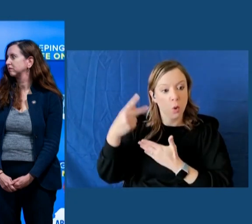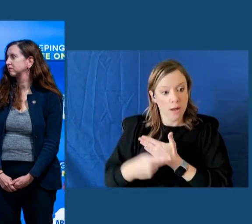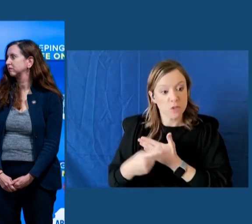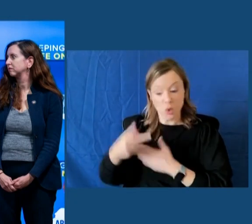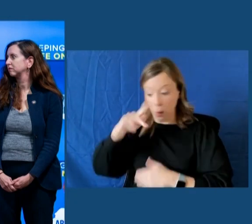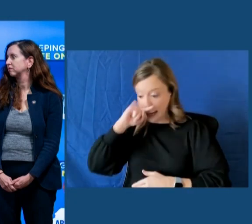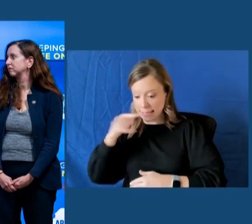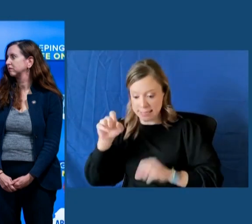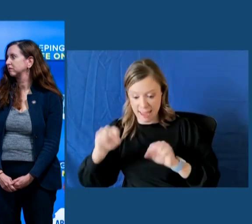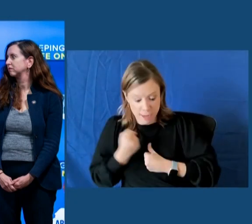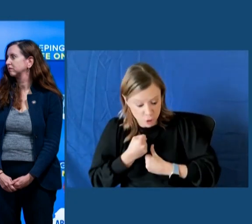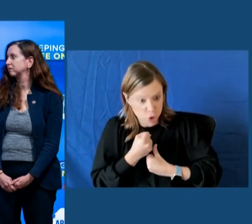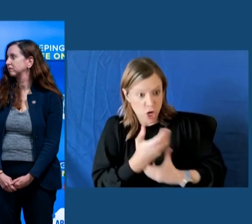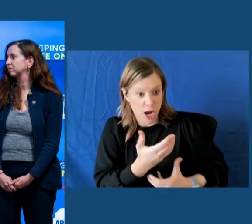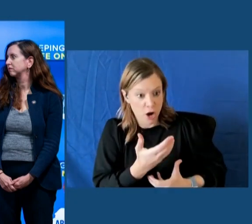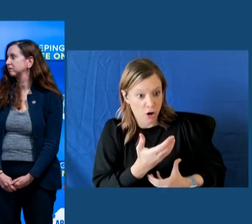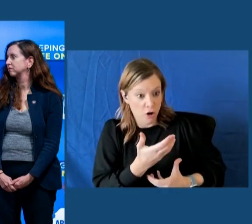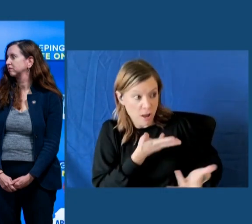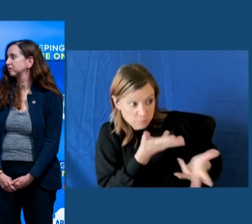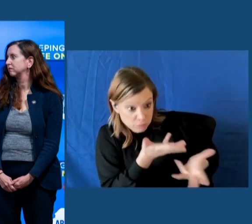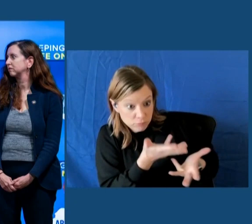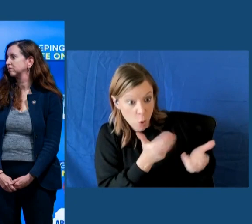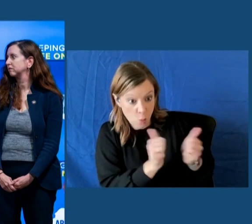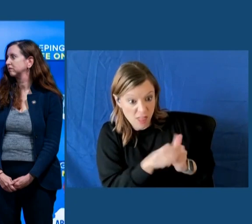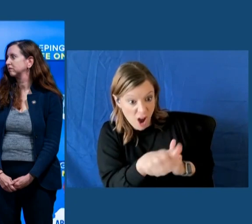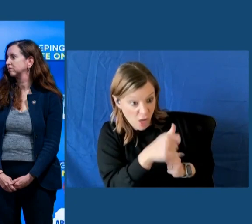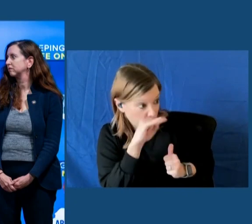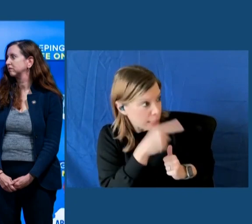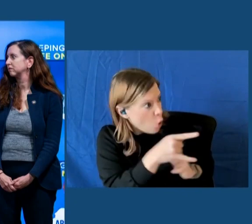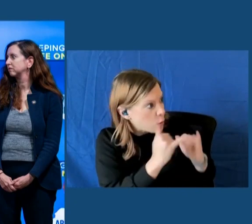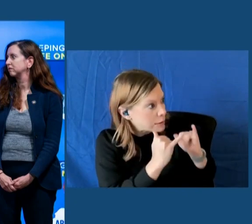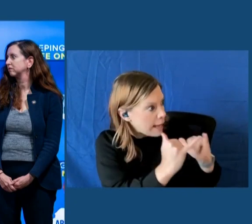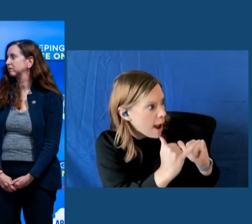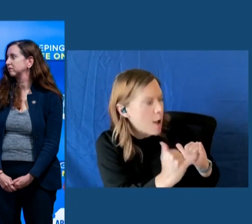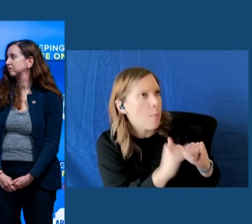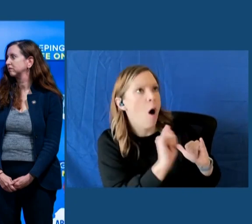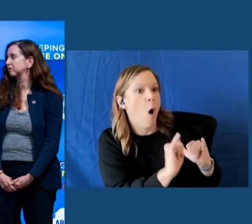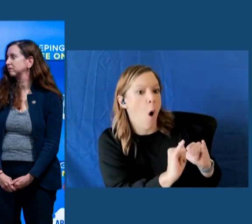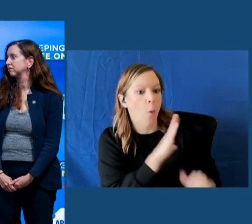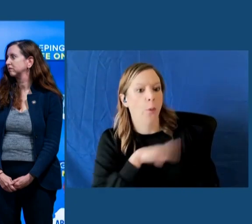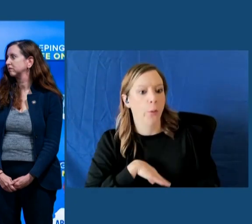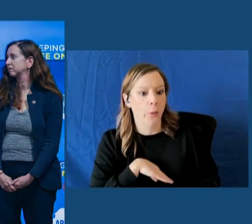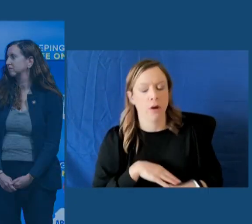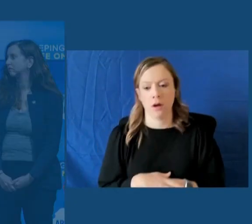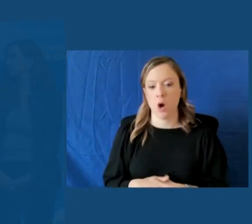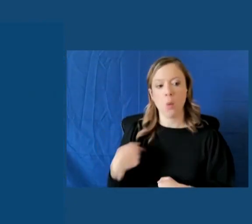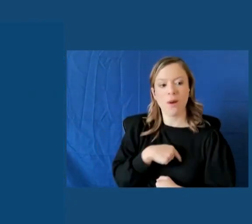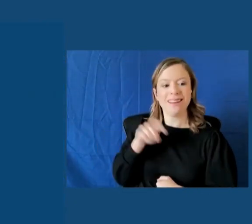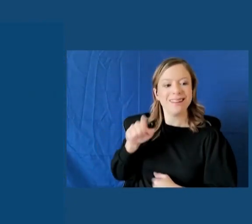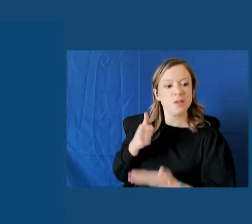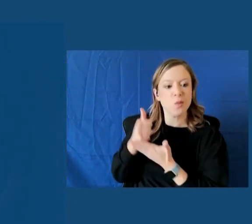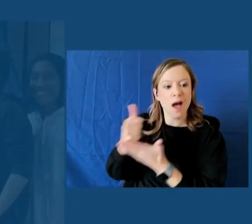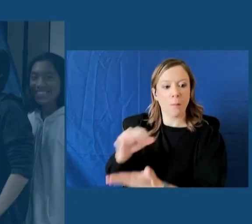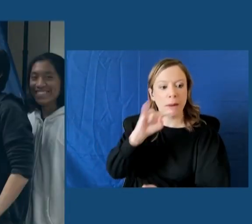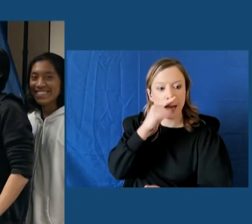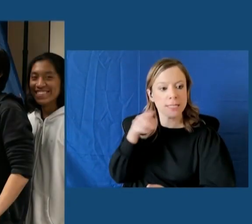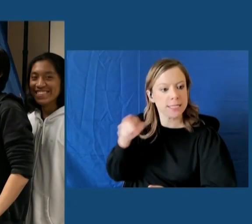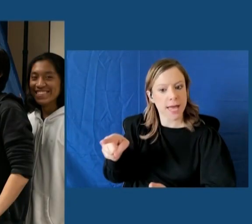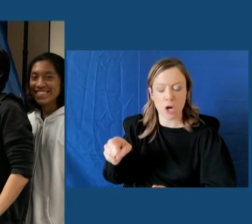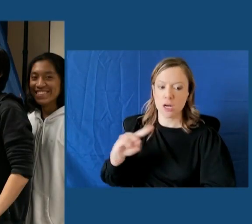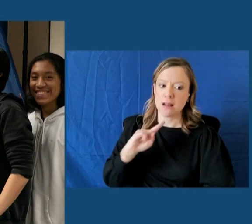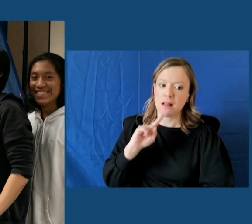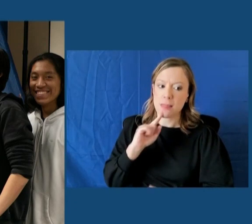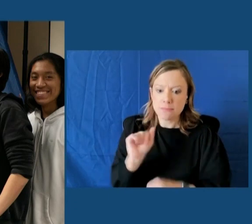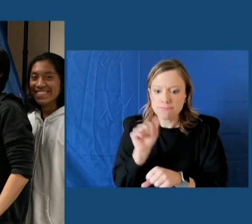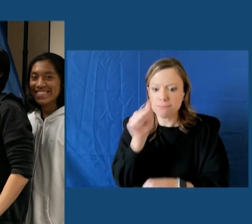challenges. In the meantime, we have to help the kids who are hurting right now. We'll start with historic investments to make